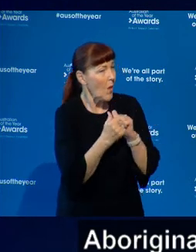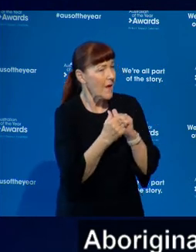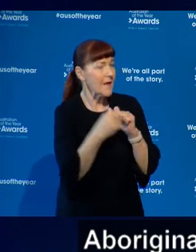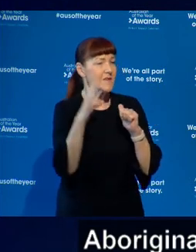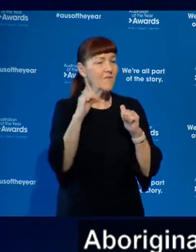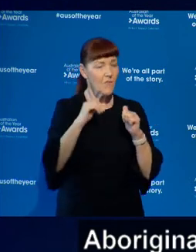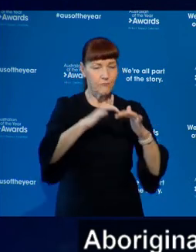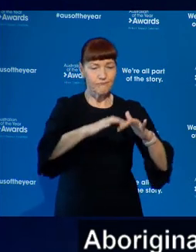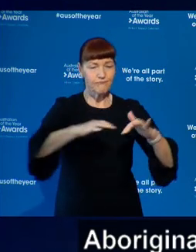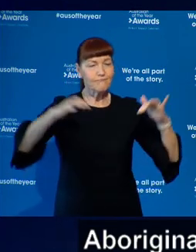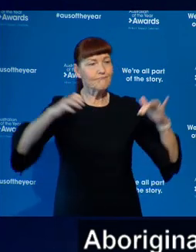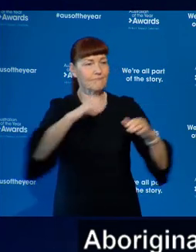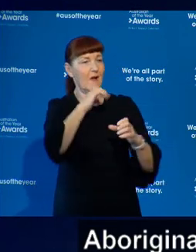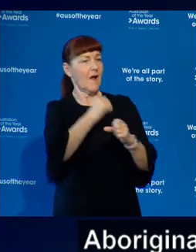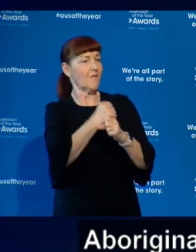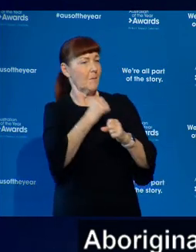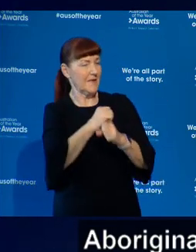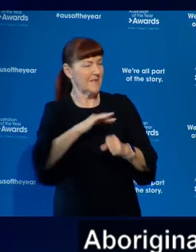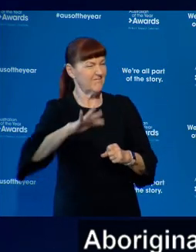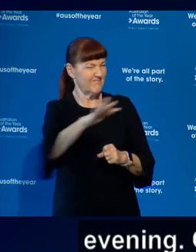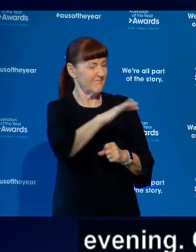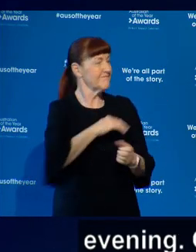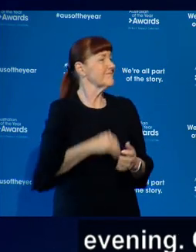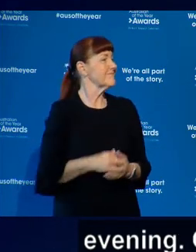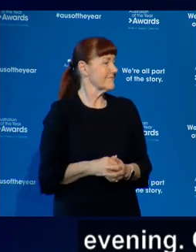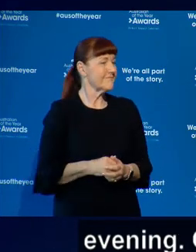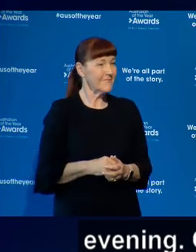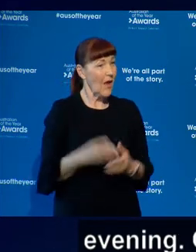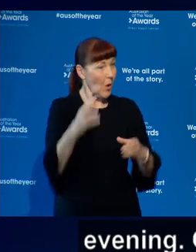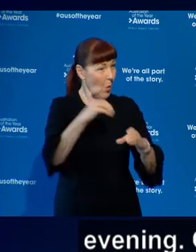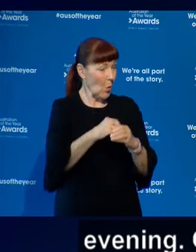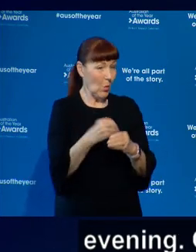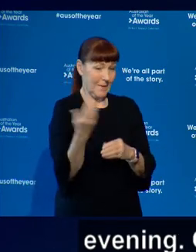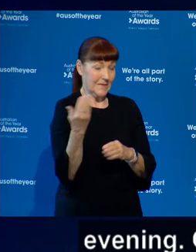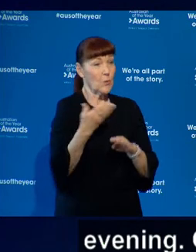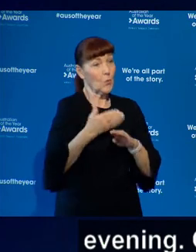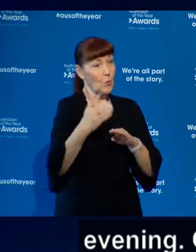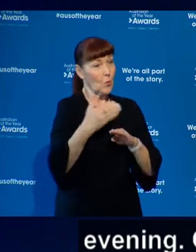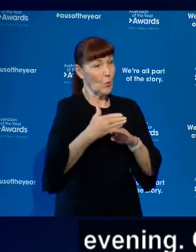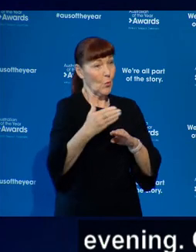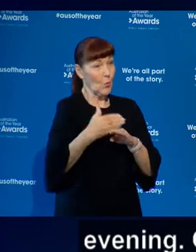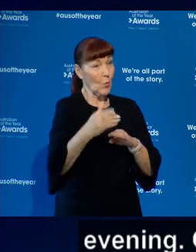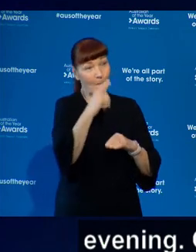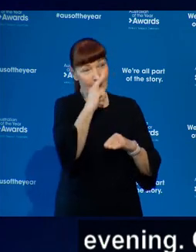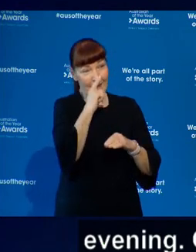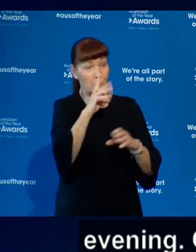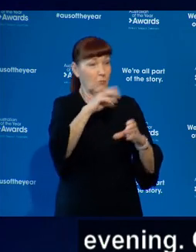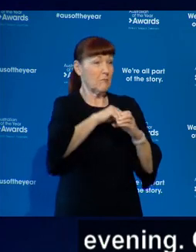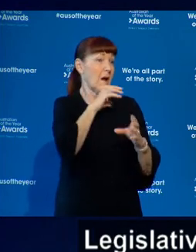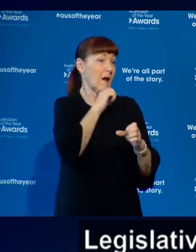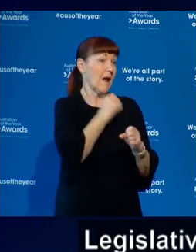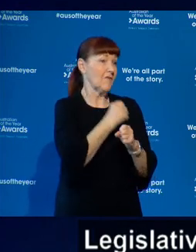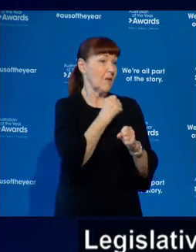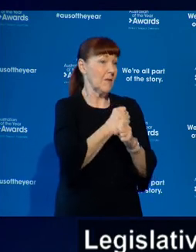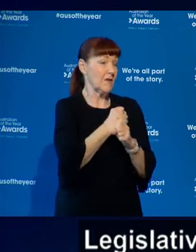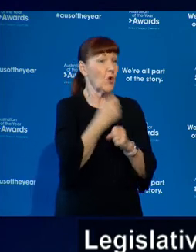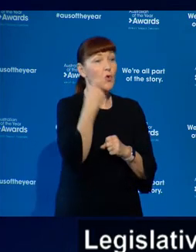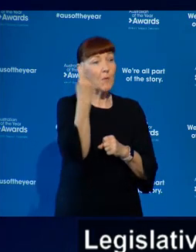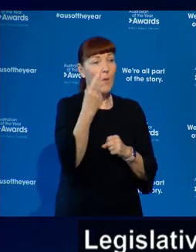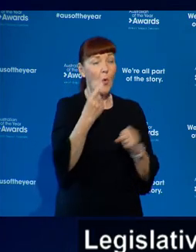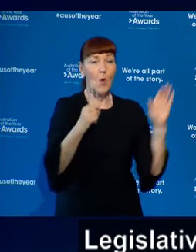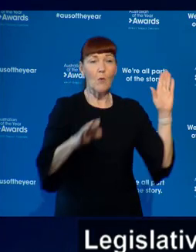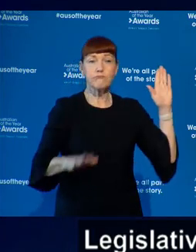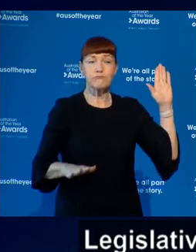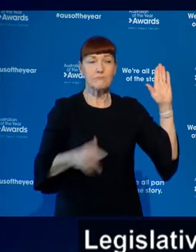the Legislative Assembly, including some new members who will be sworn in tomorrow for the first time in the